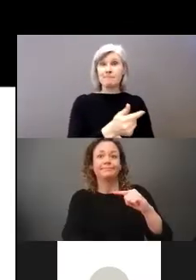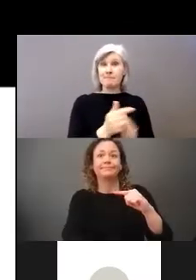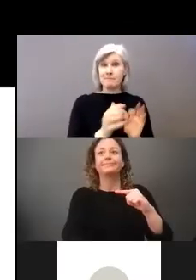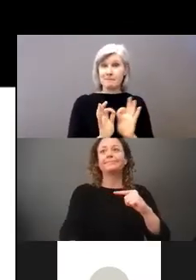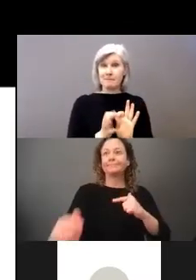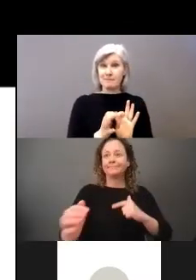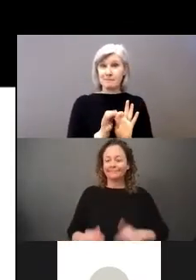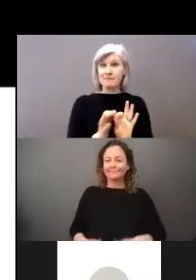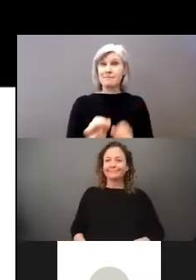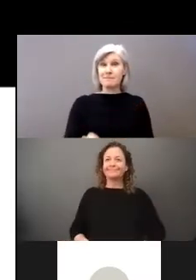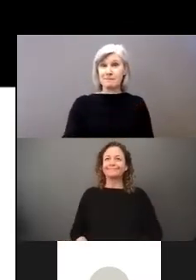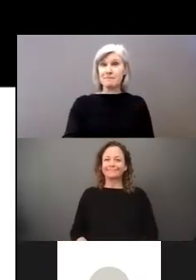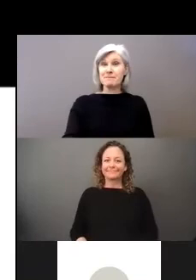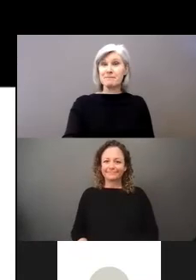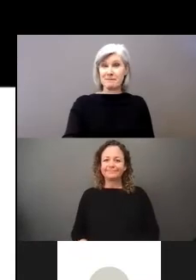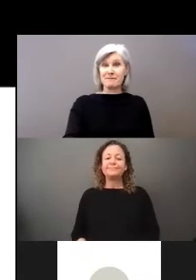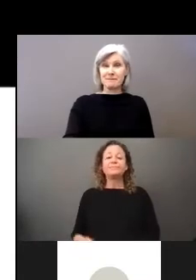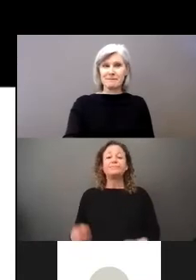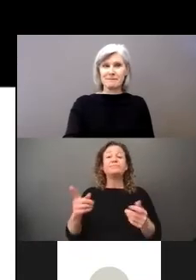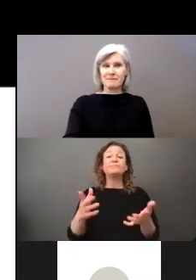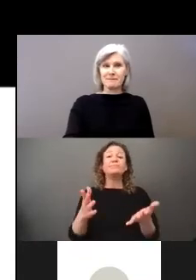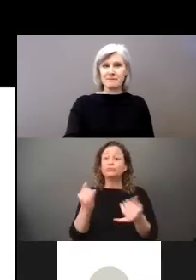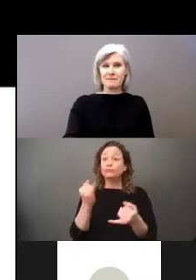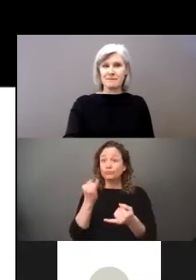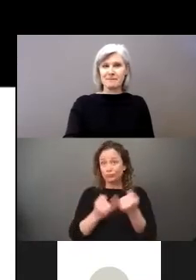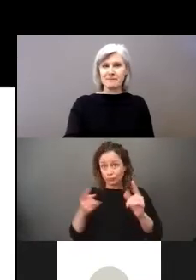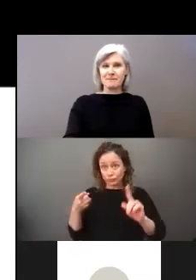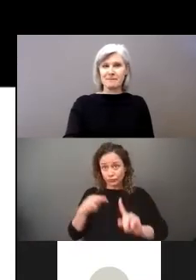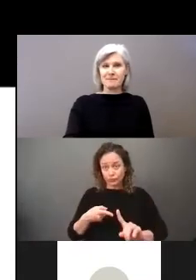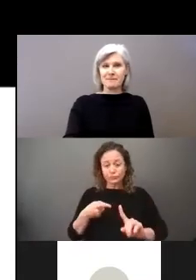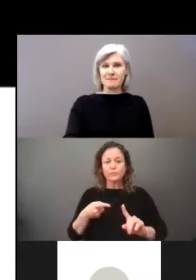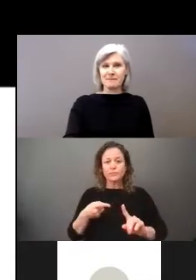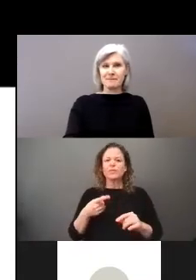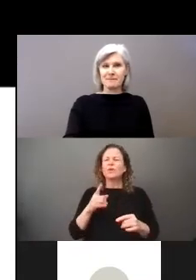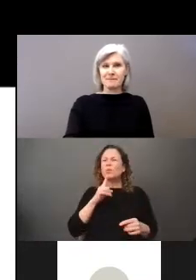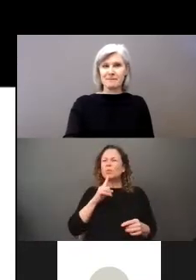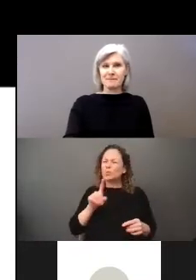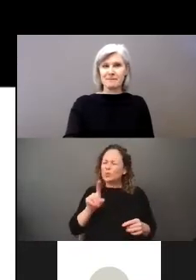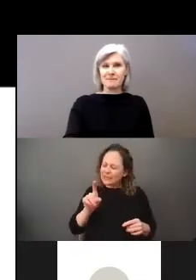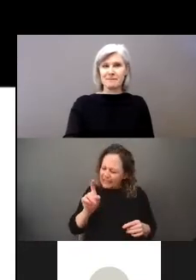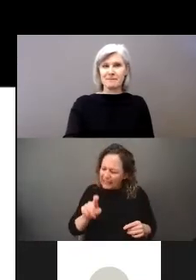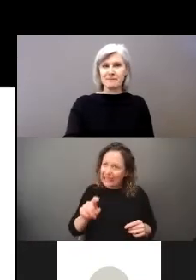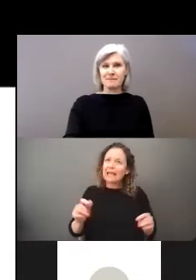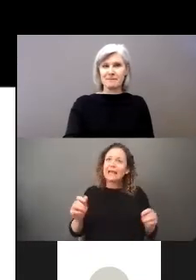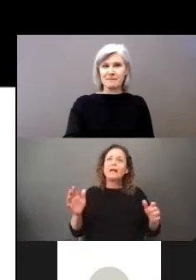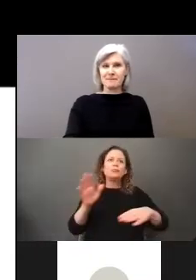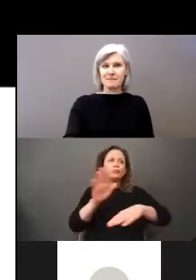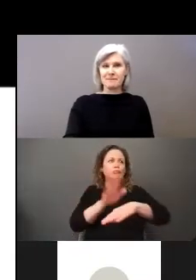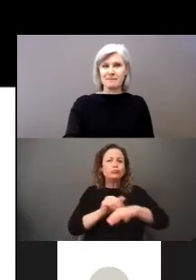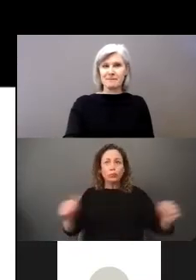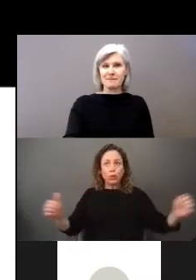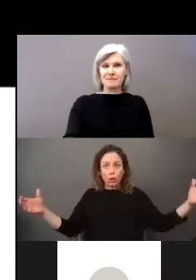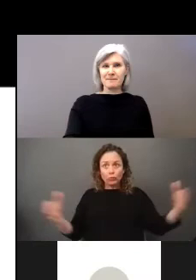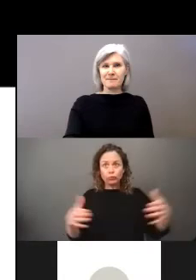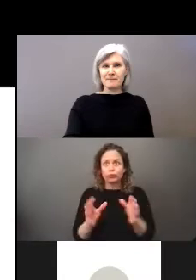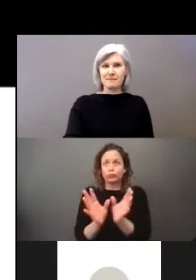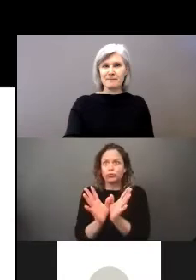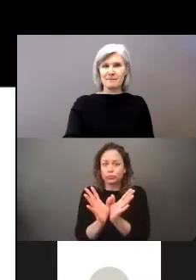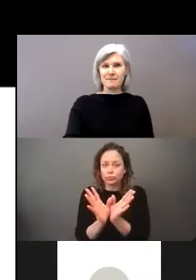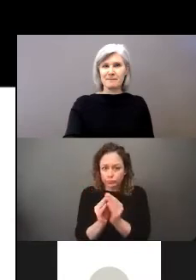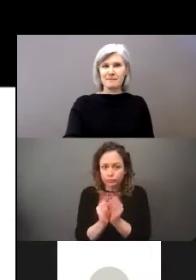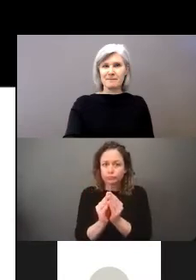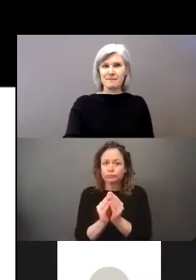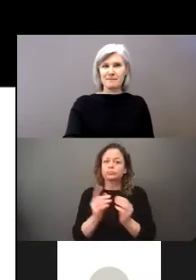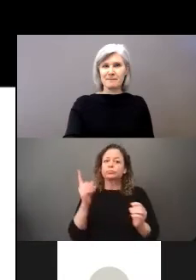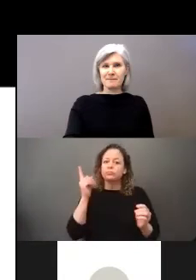next two speakers, is we need a United Nations Convention on the Rights of Older People. This is a slogan